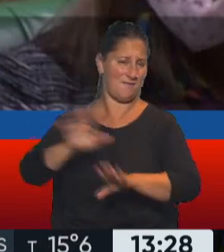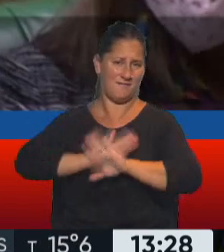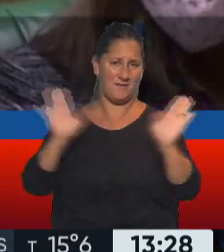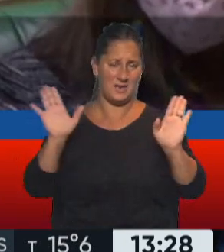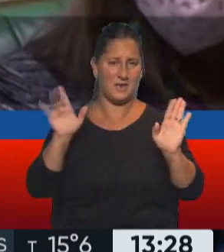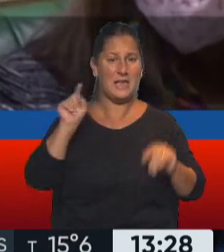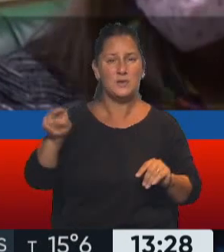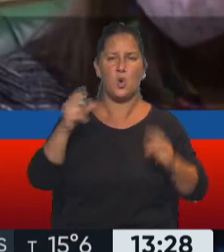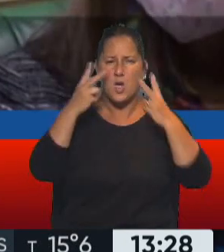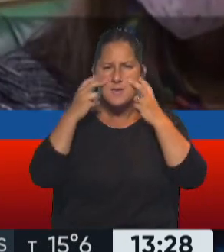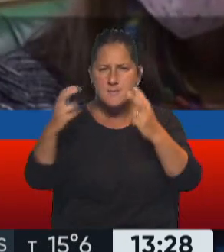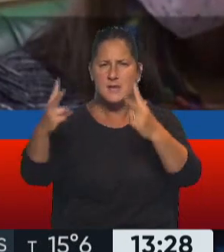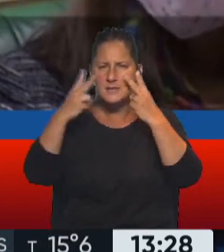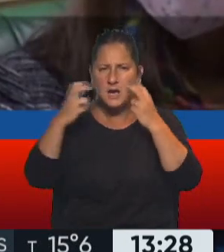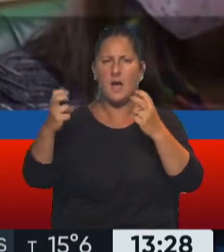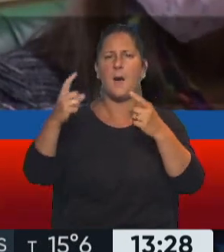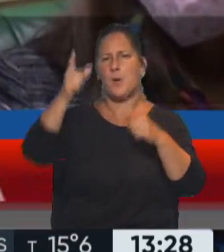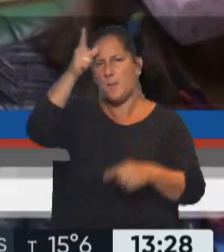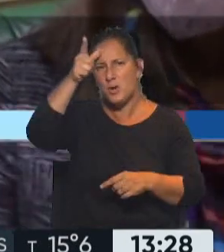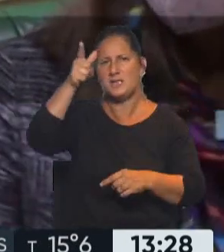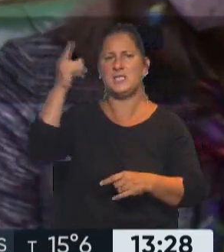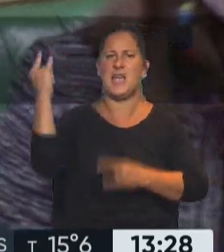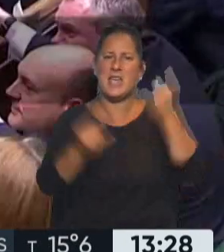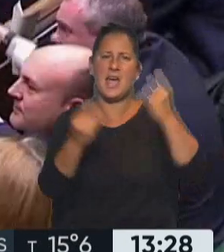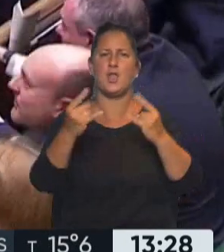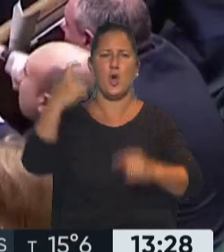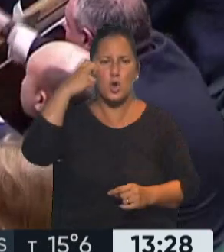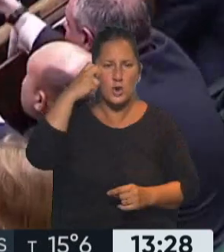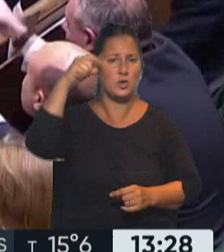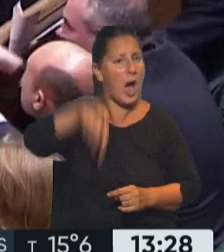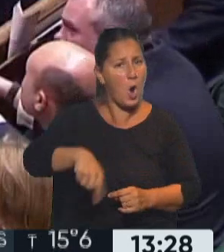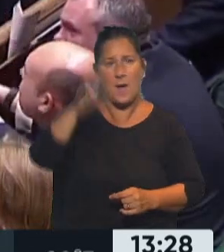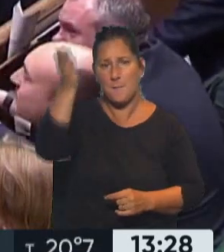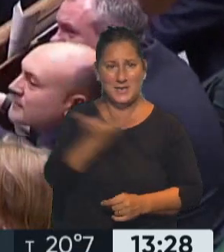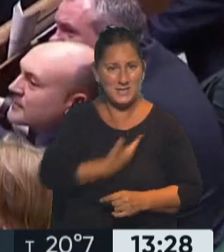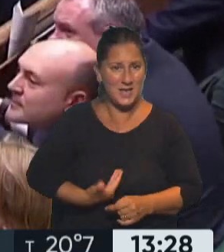He misled the House. He must now resign.